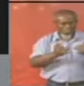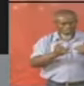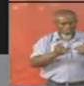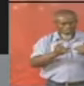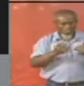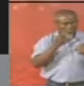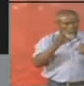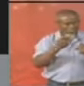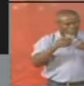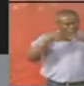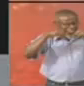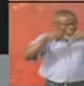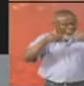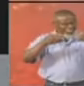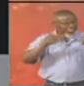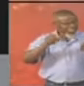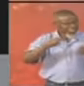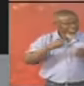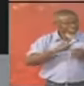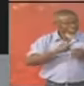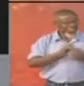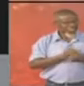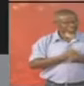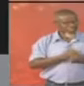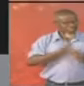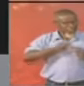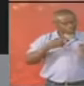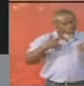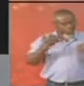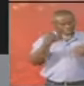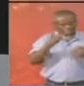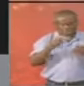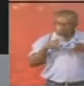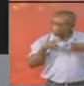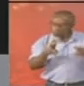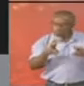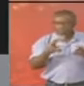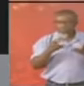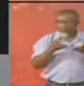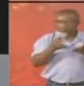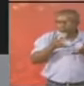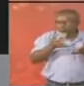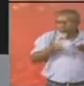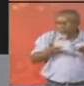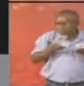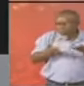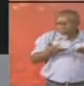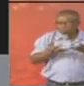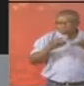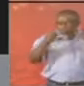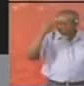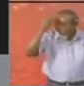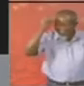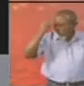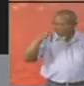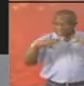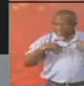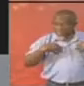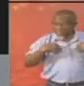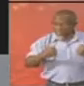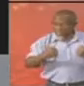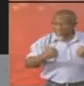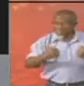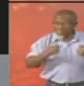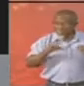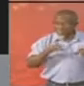well, and we have nothing against that. But is there any way that the Ministry of Health can regulate the